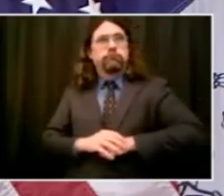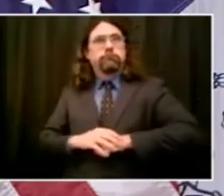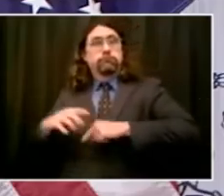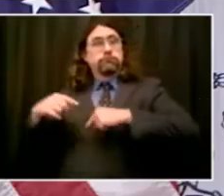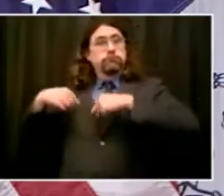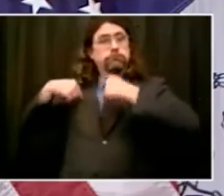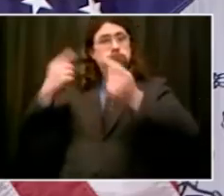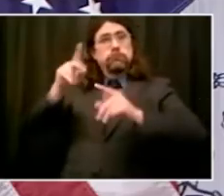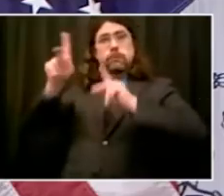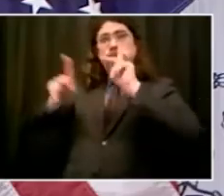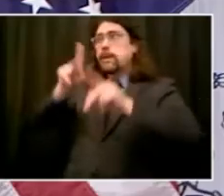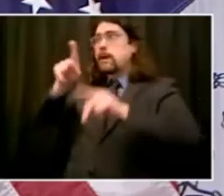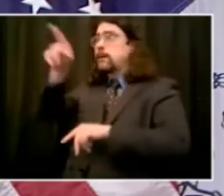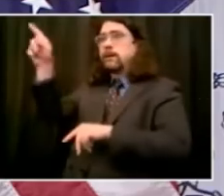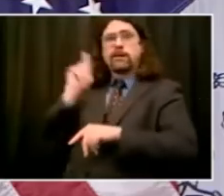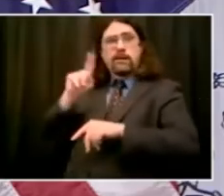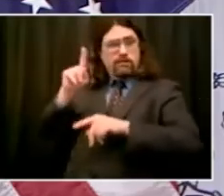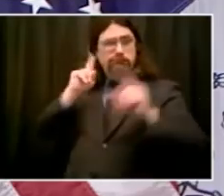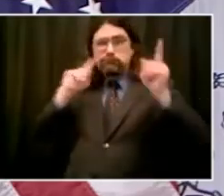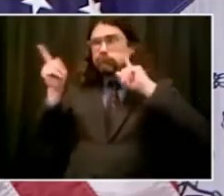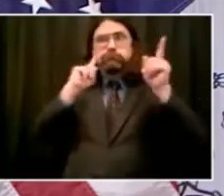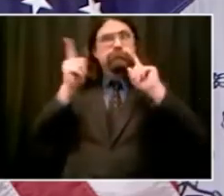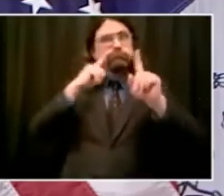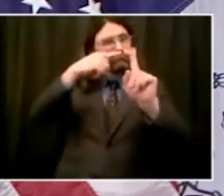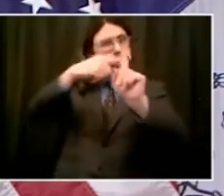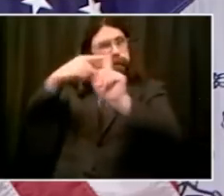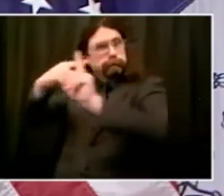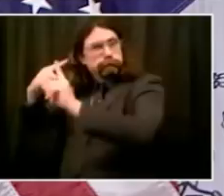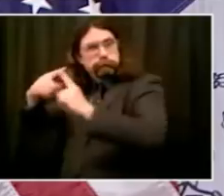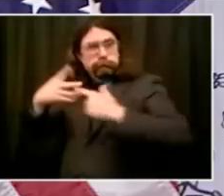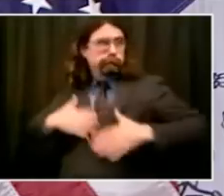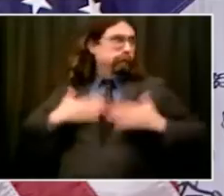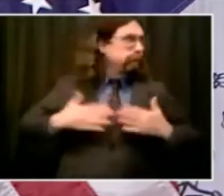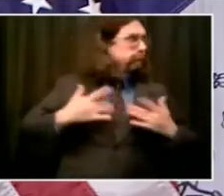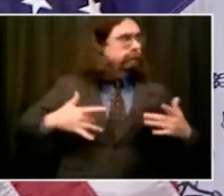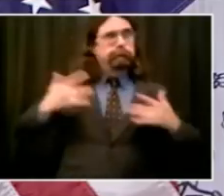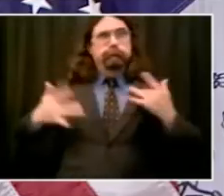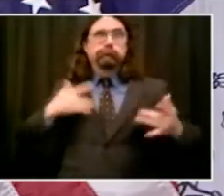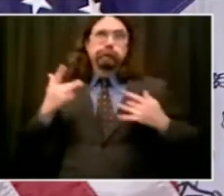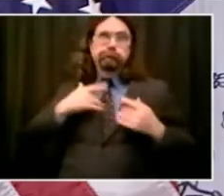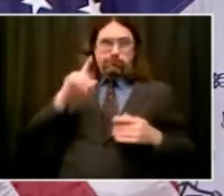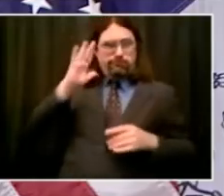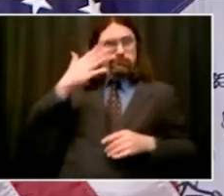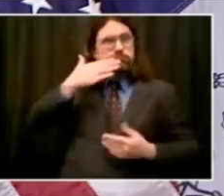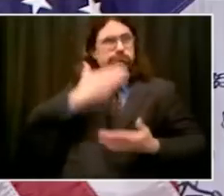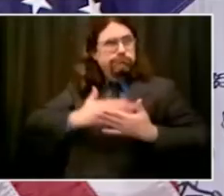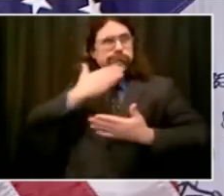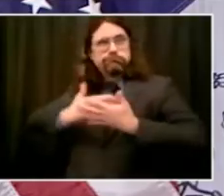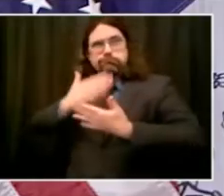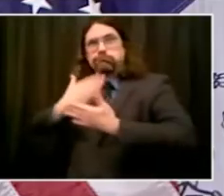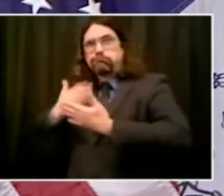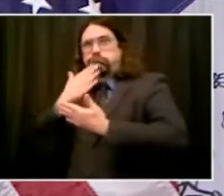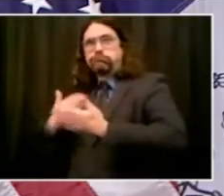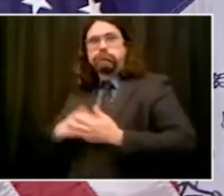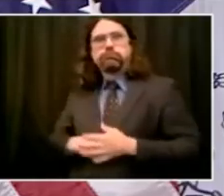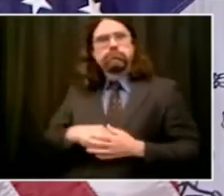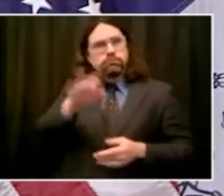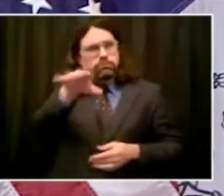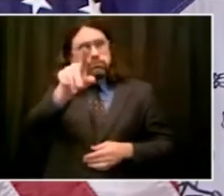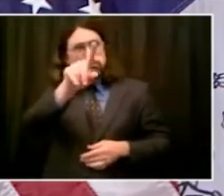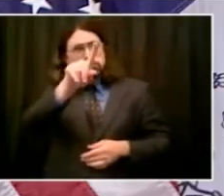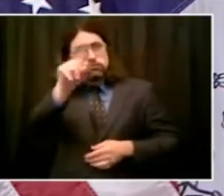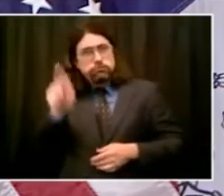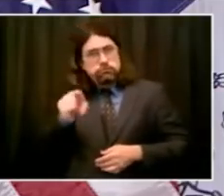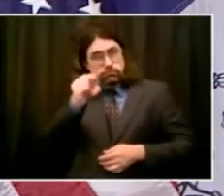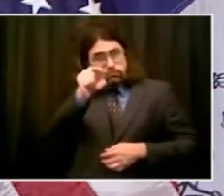for us. So right now, will you commit to making those 100 miles of open streets permanently off limits to cars when this is